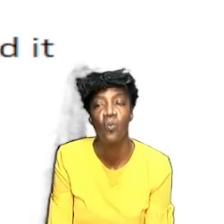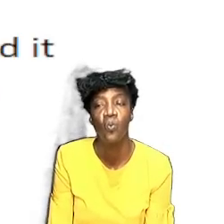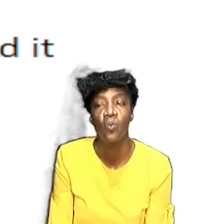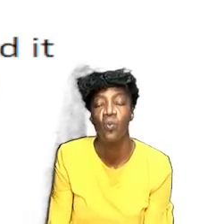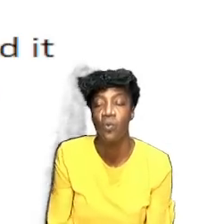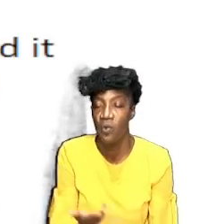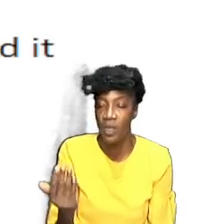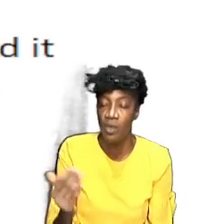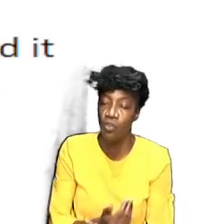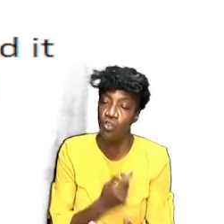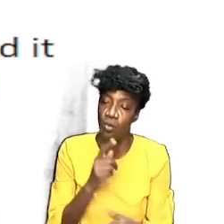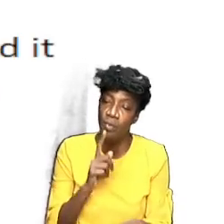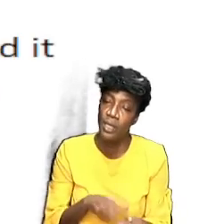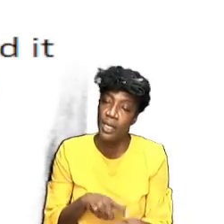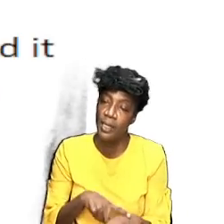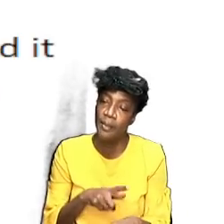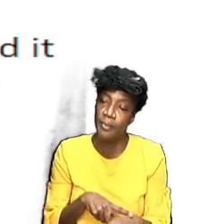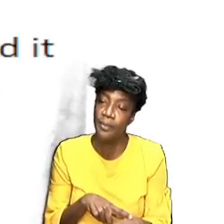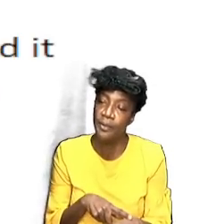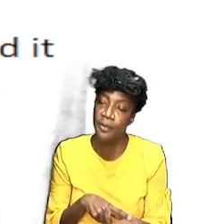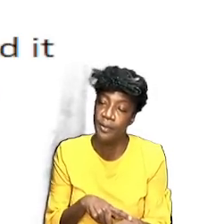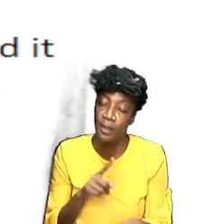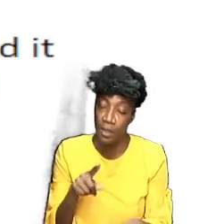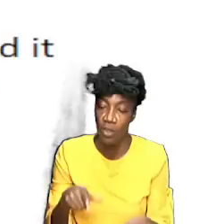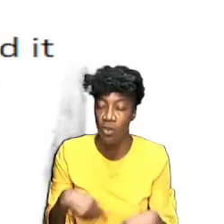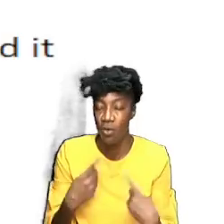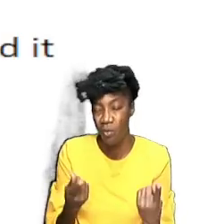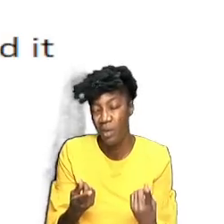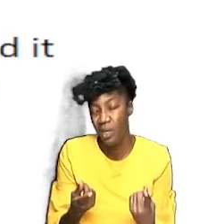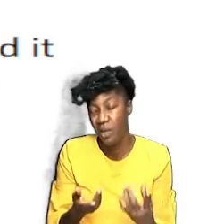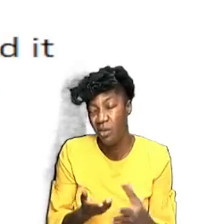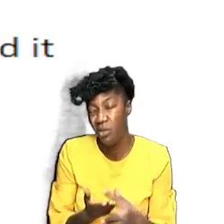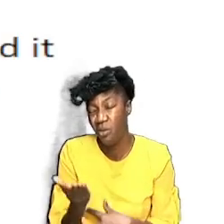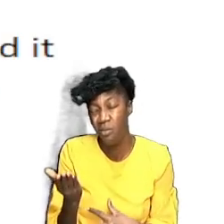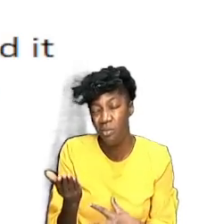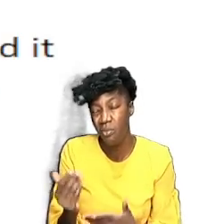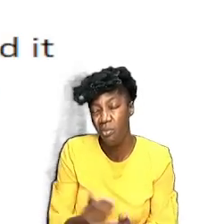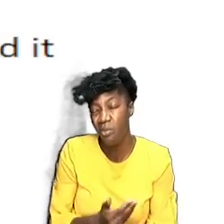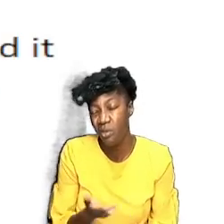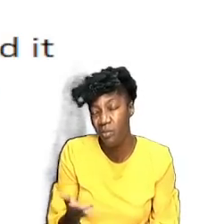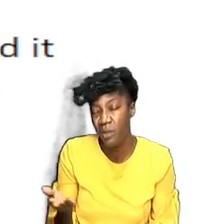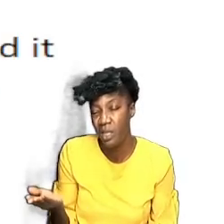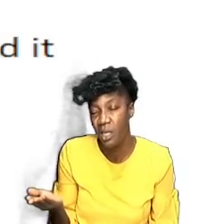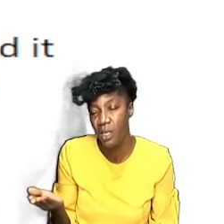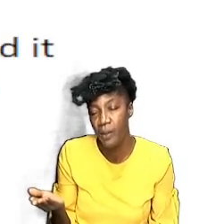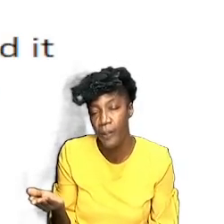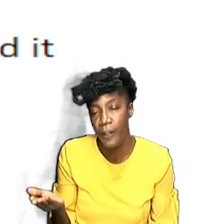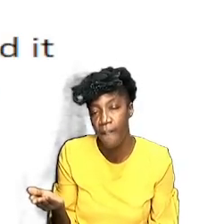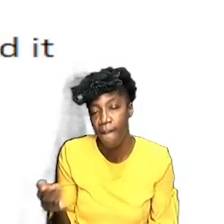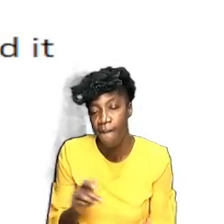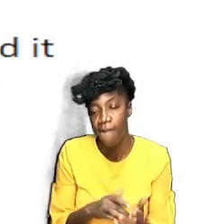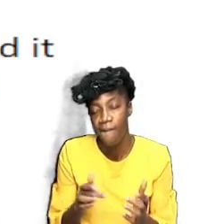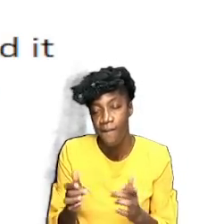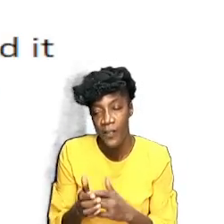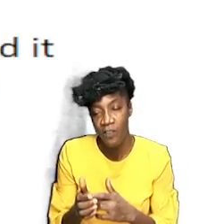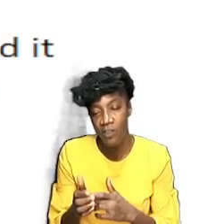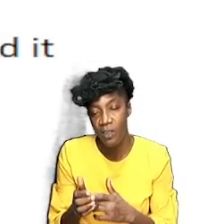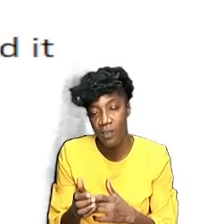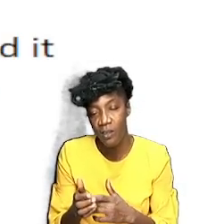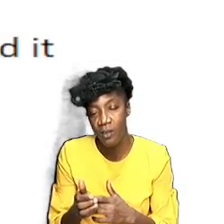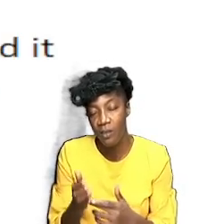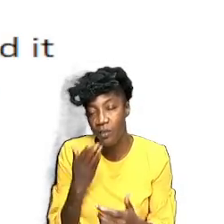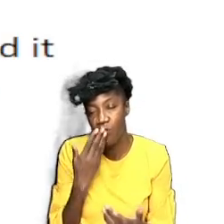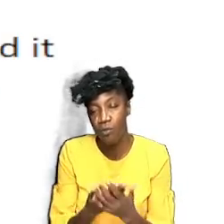There are certain times where you're going through a particular thing. And Jesus is a good